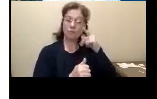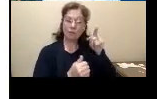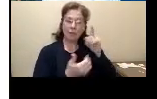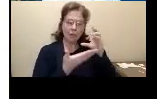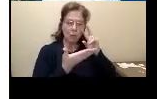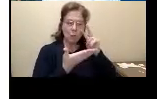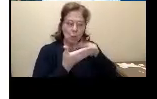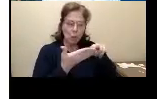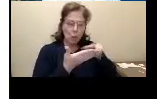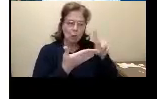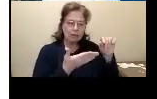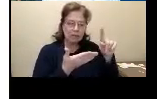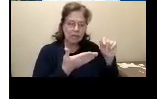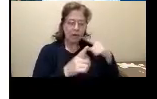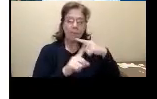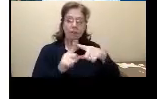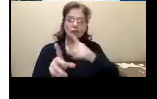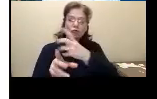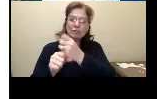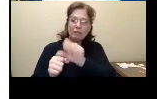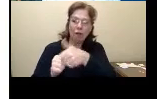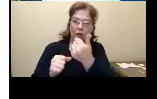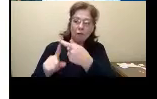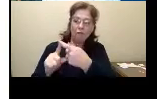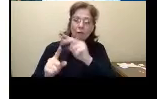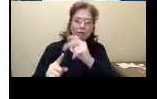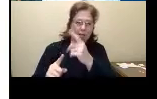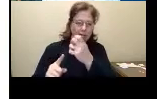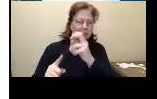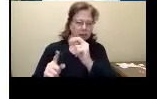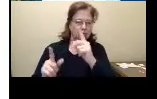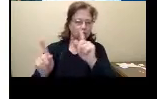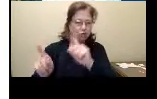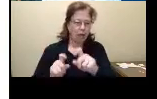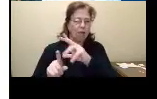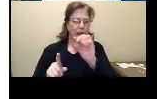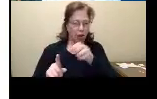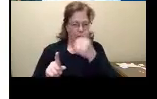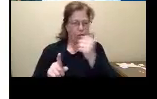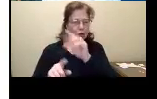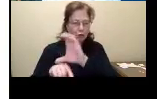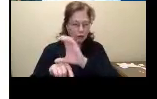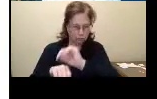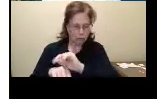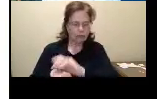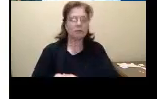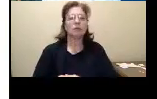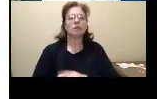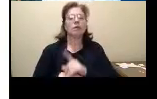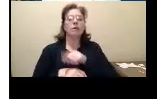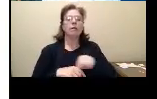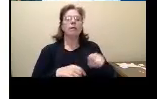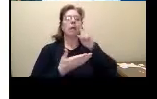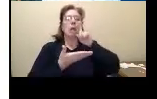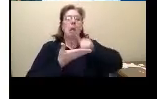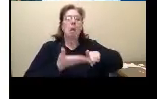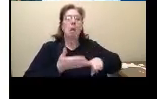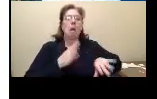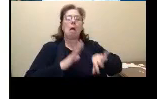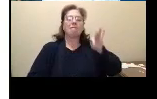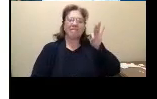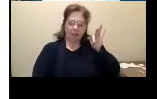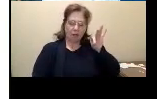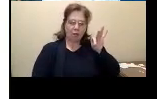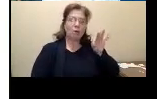data that had been coming out from the Nelson trial and others. They realized that it would be cost effective to screen patients